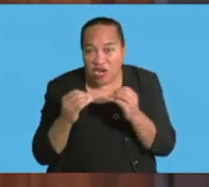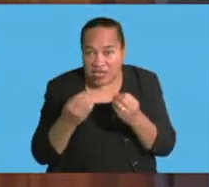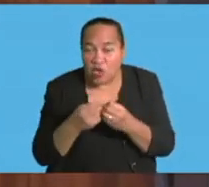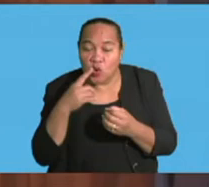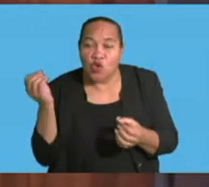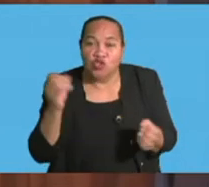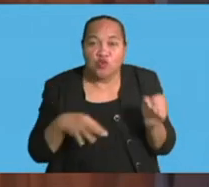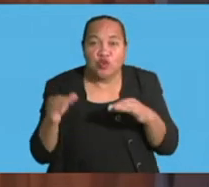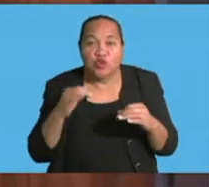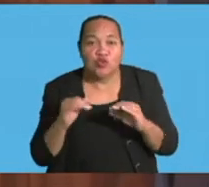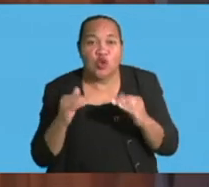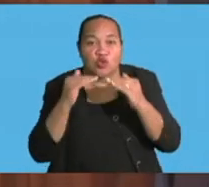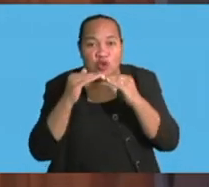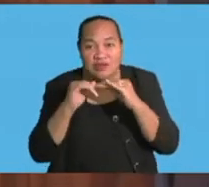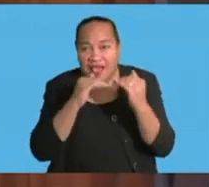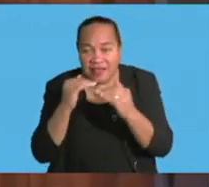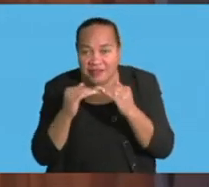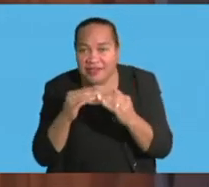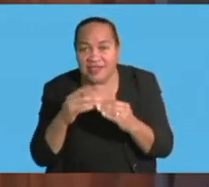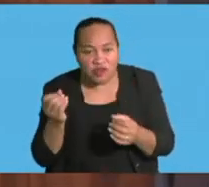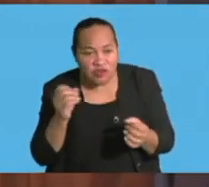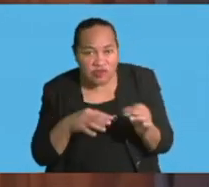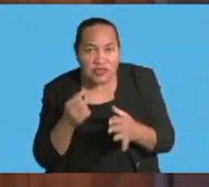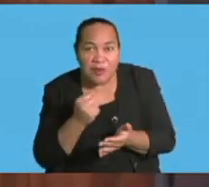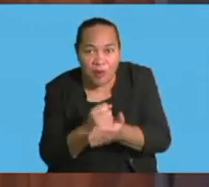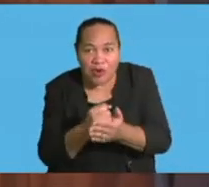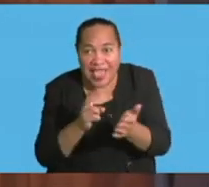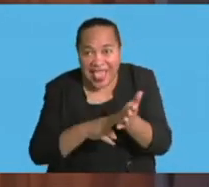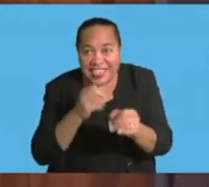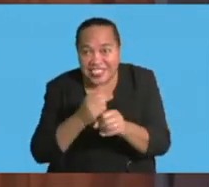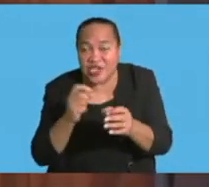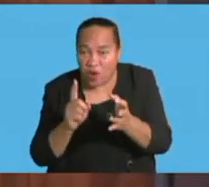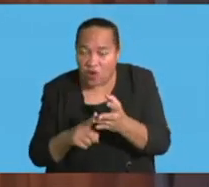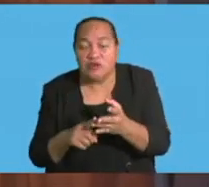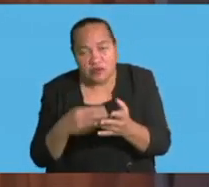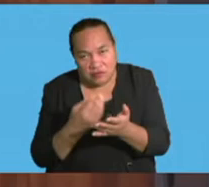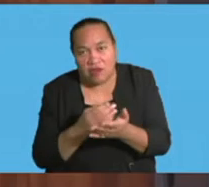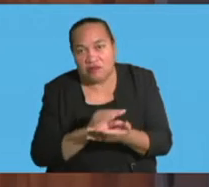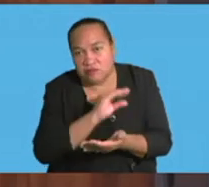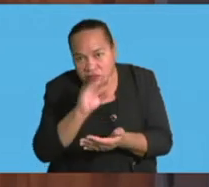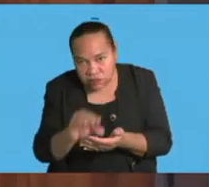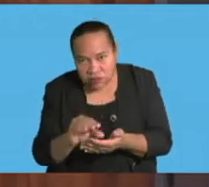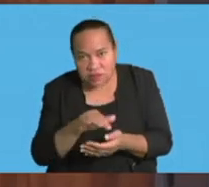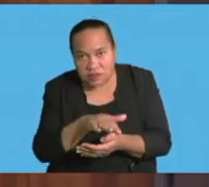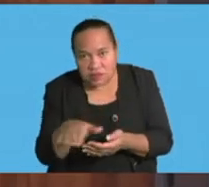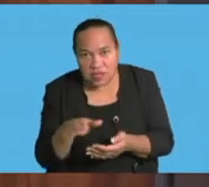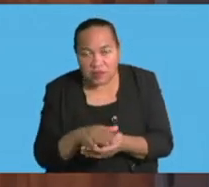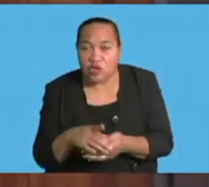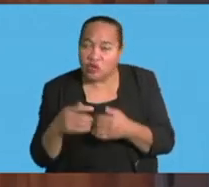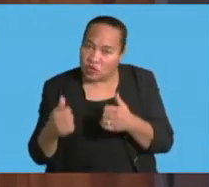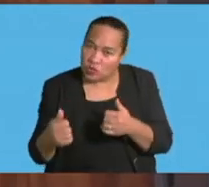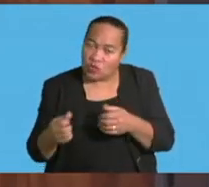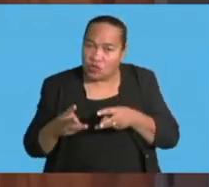and poverty alleviation by supporting NGOs that complement the work of government. This is an effective way for the Ministry to